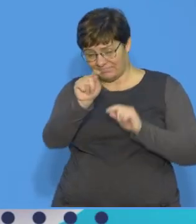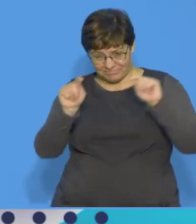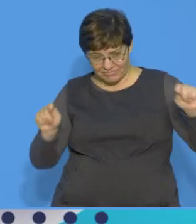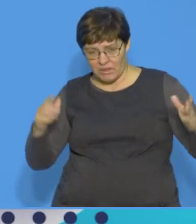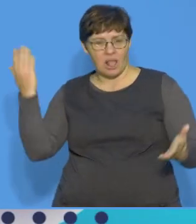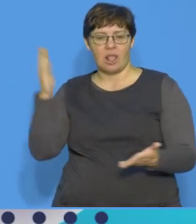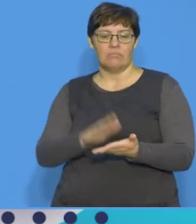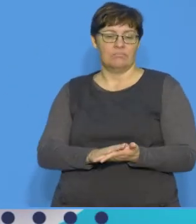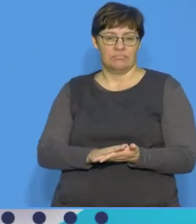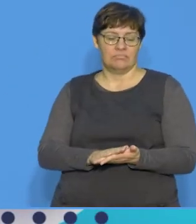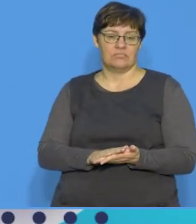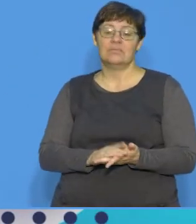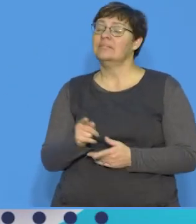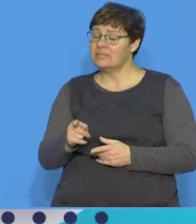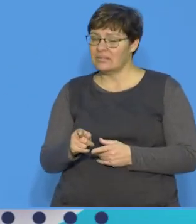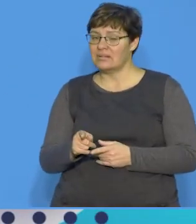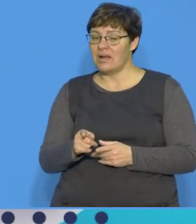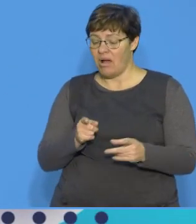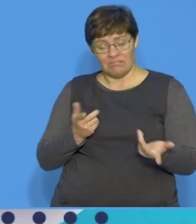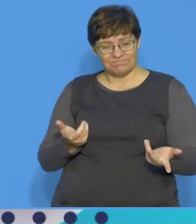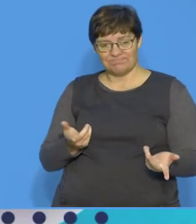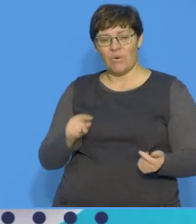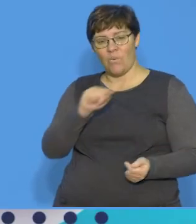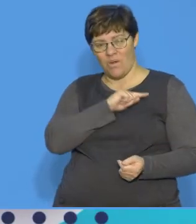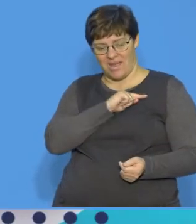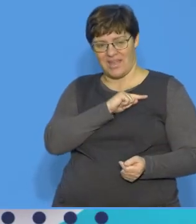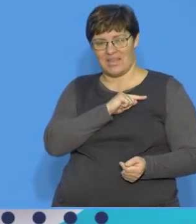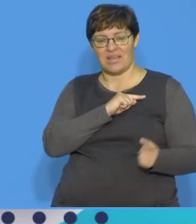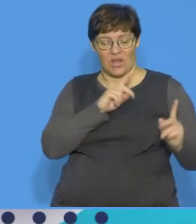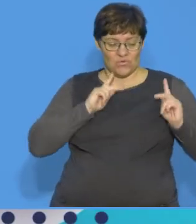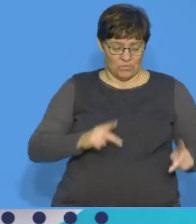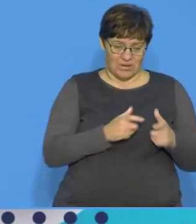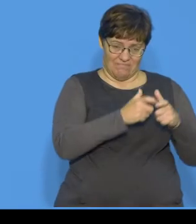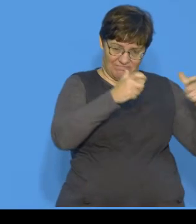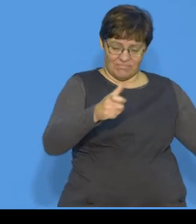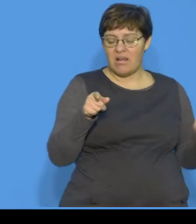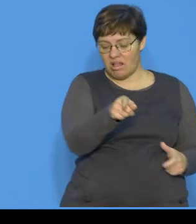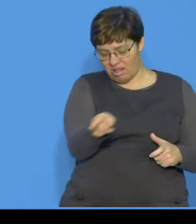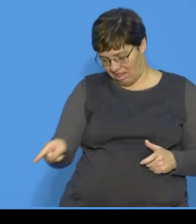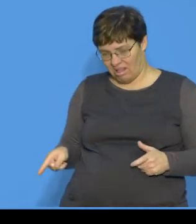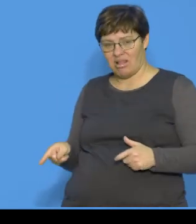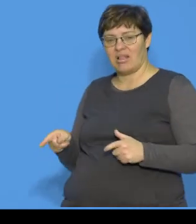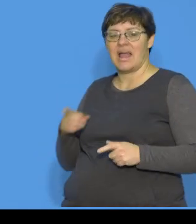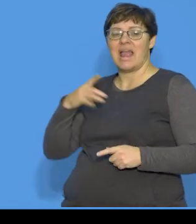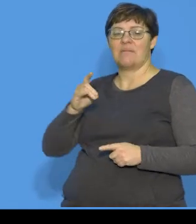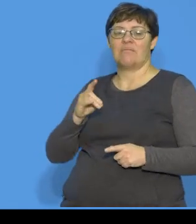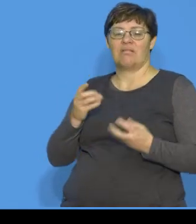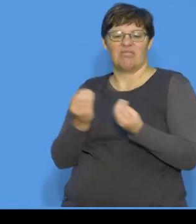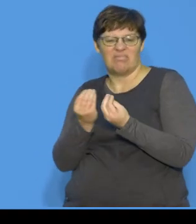important consequence of the increase in the human population.